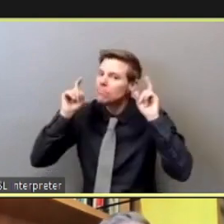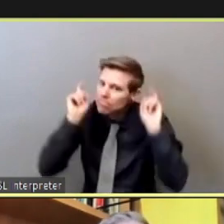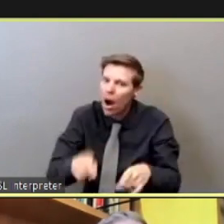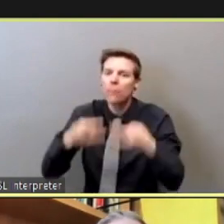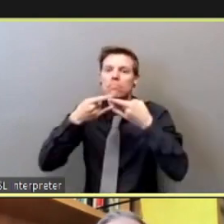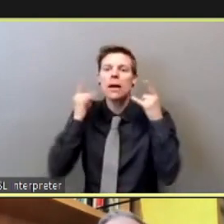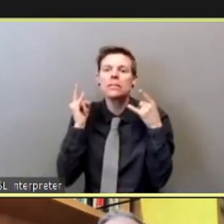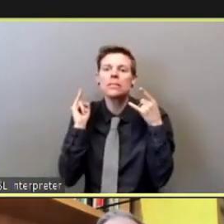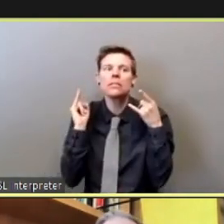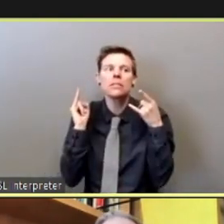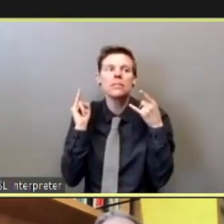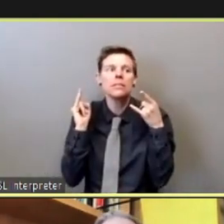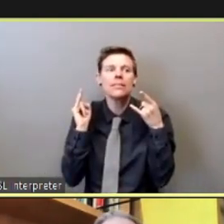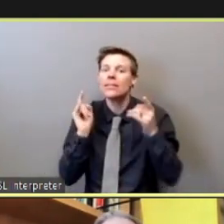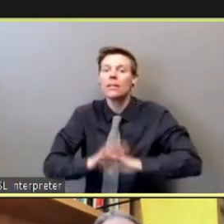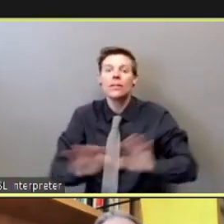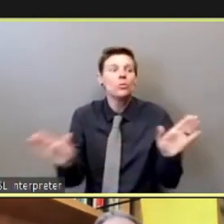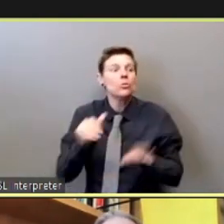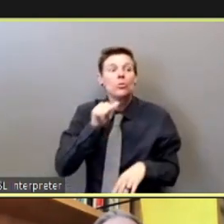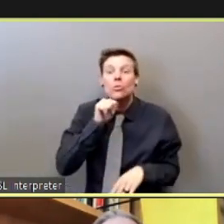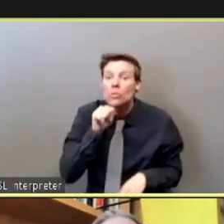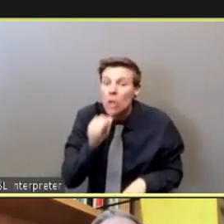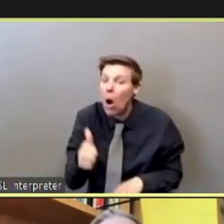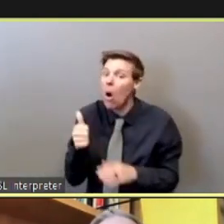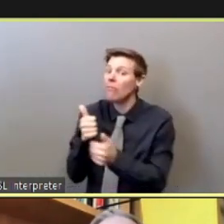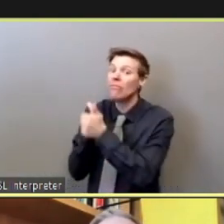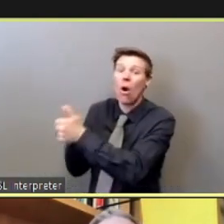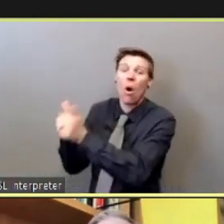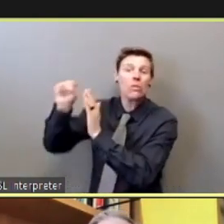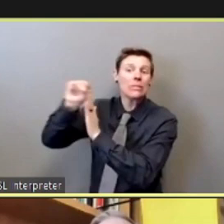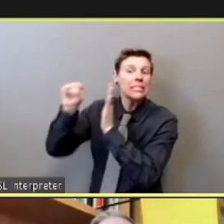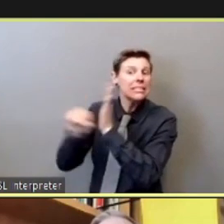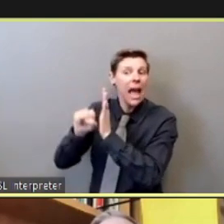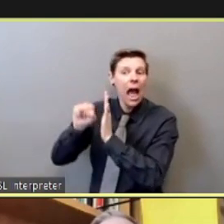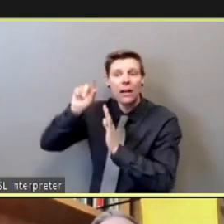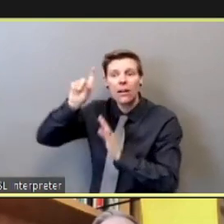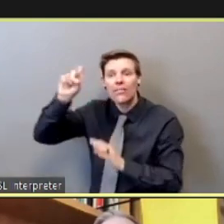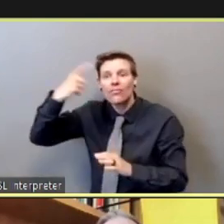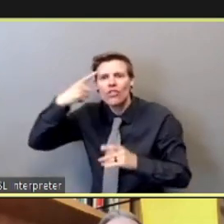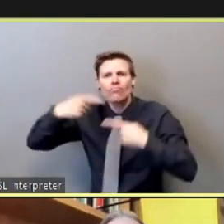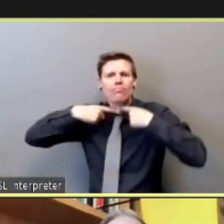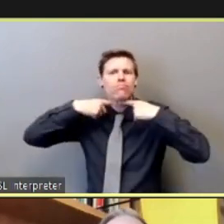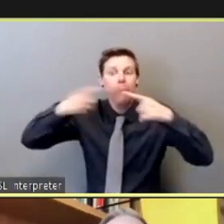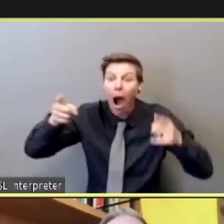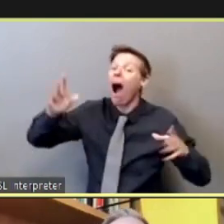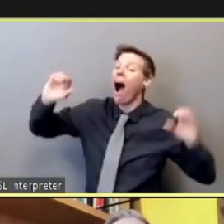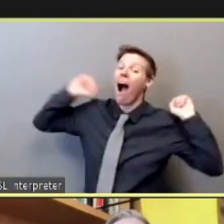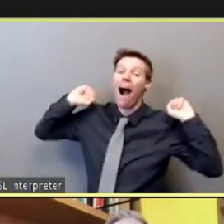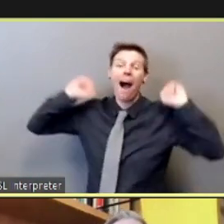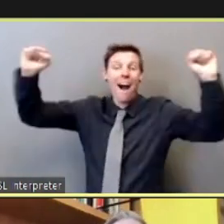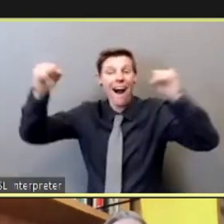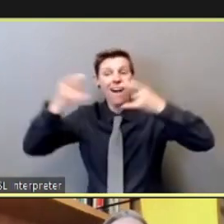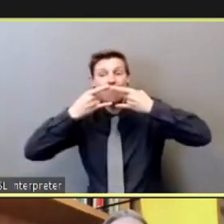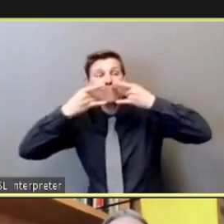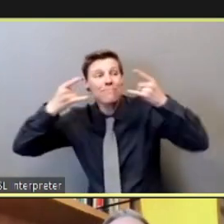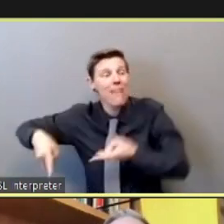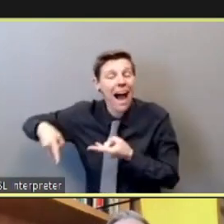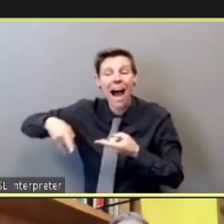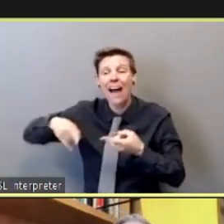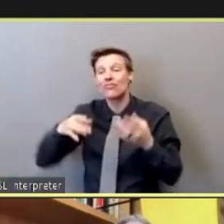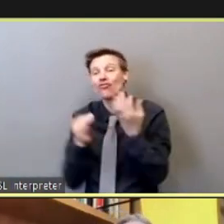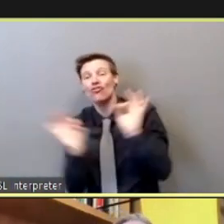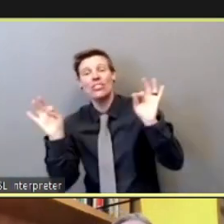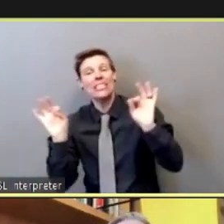lead from another state. You know, we are modeling this very closely. We know that masks, social distancing, 6 feet